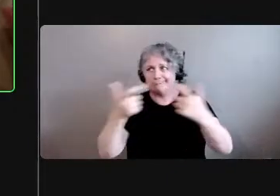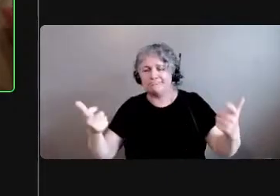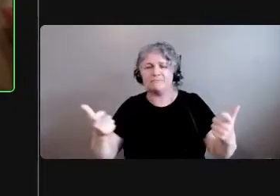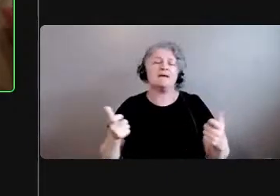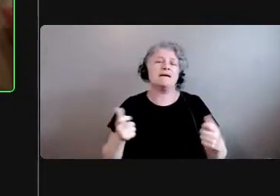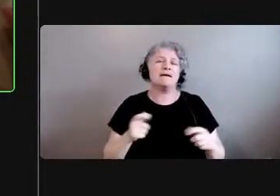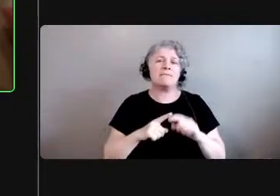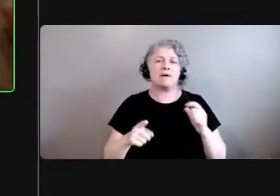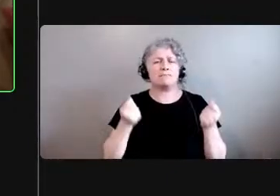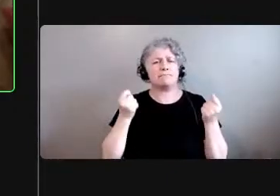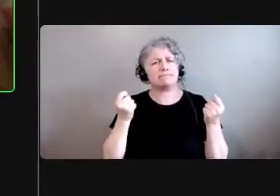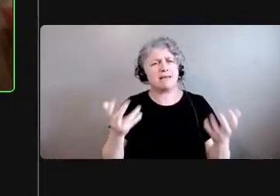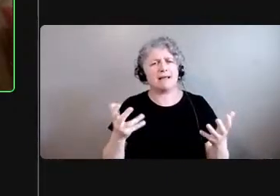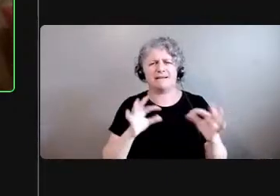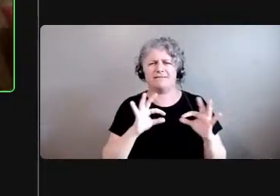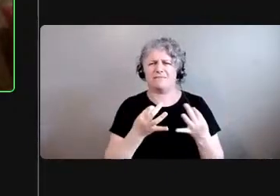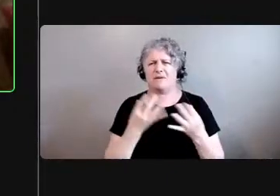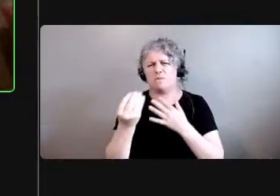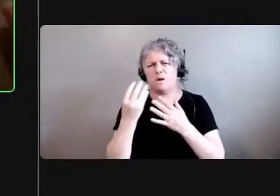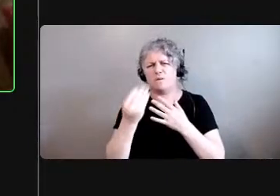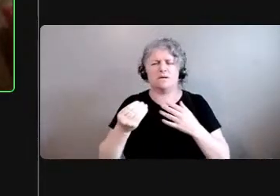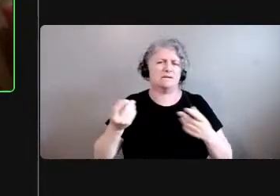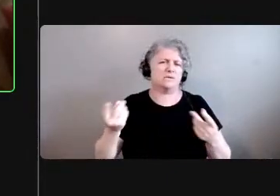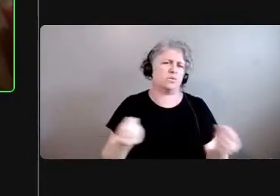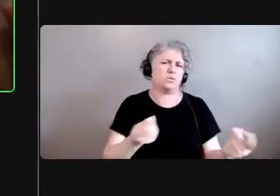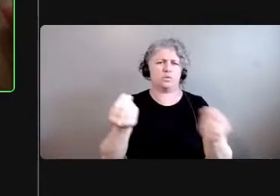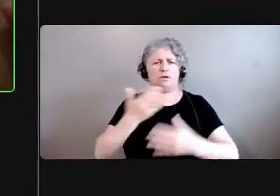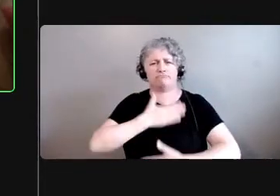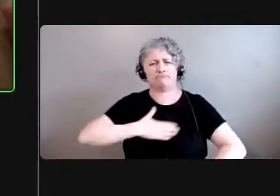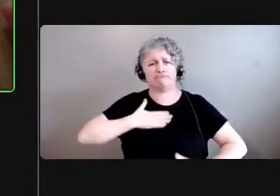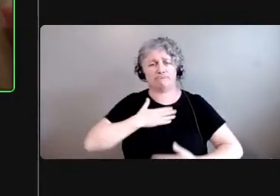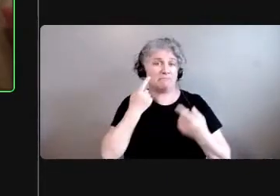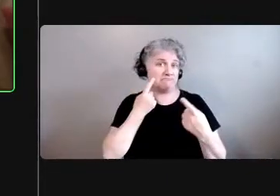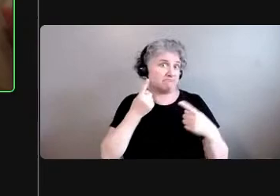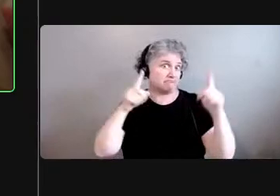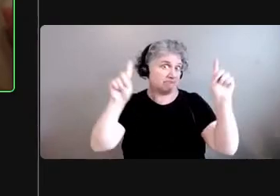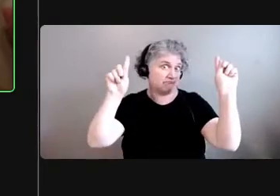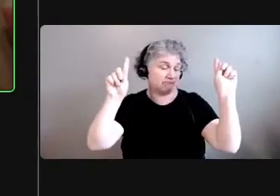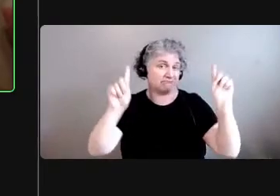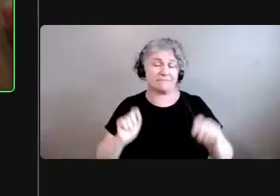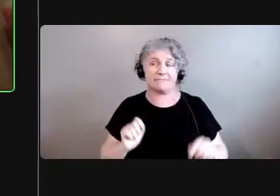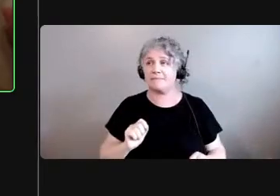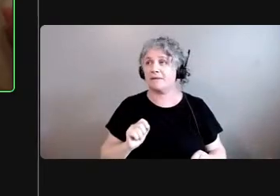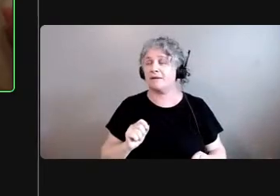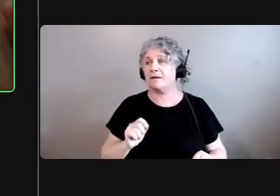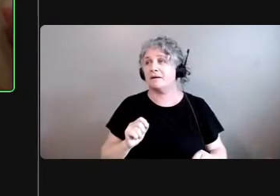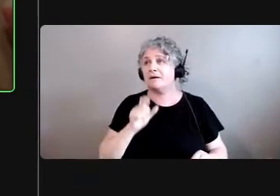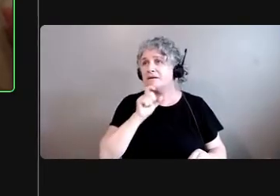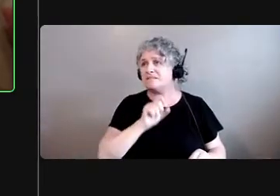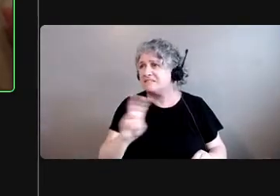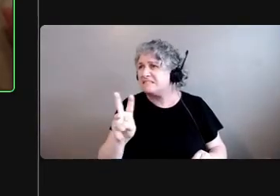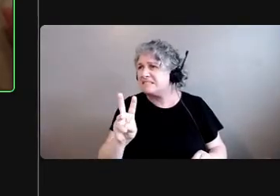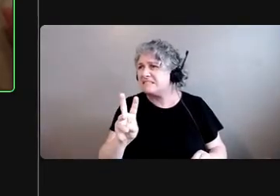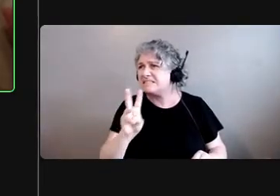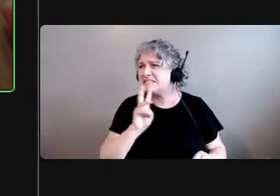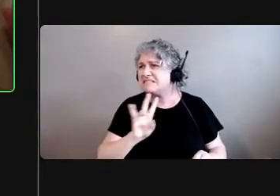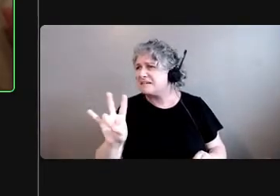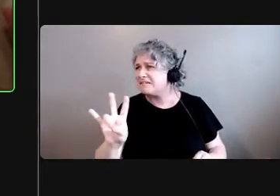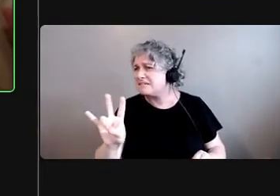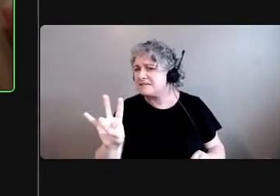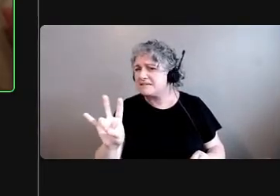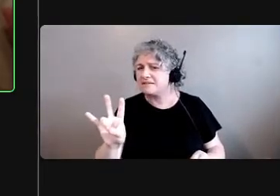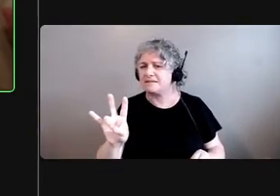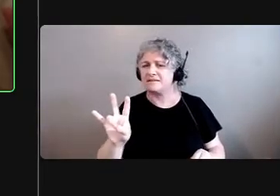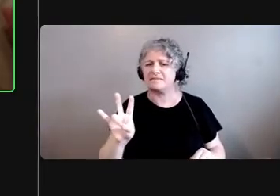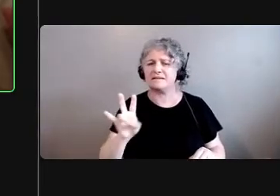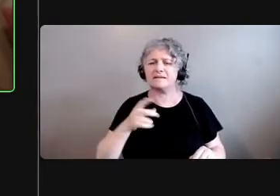lot of outdoor things, and we just kind of made it work. And then when I was about 6 or 7, we went